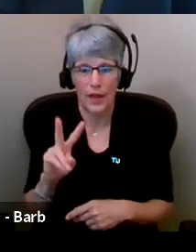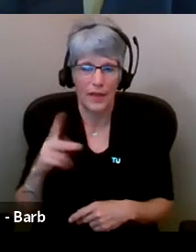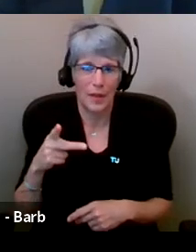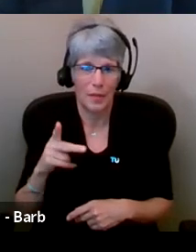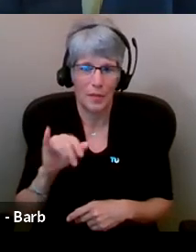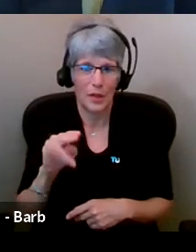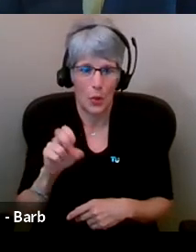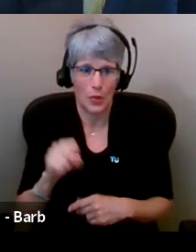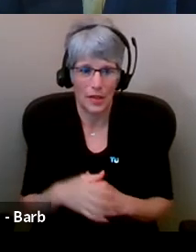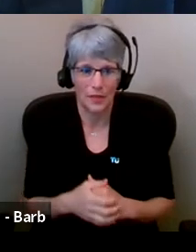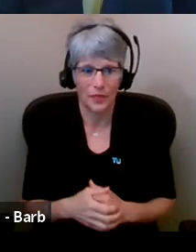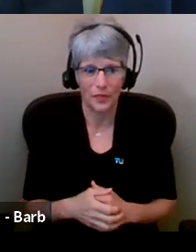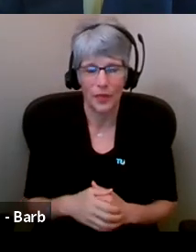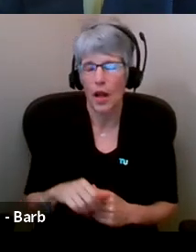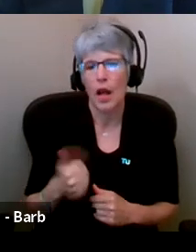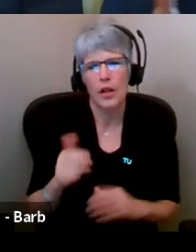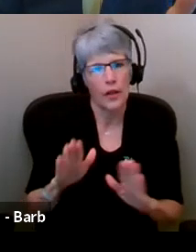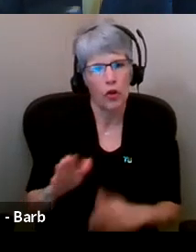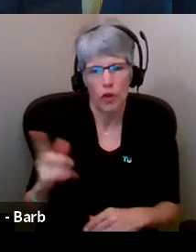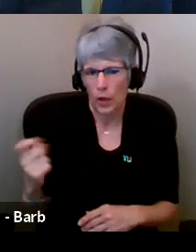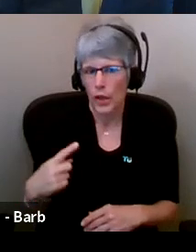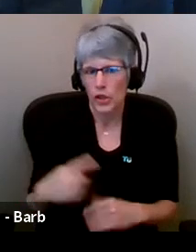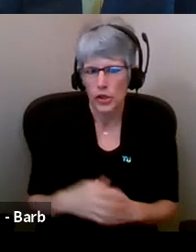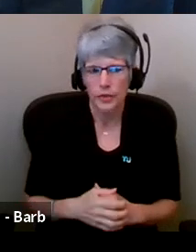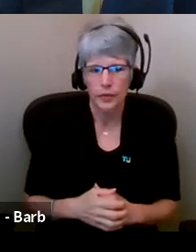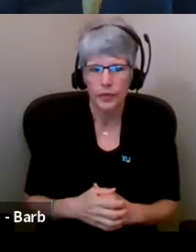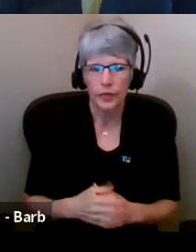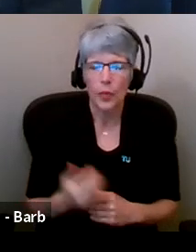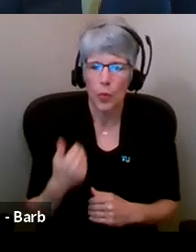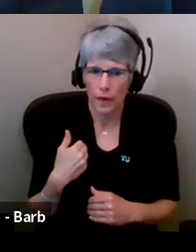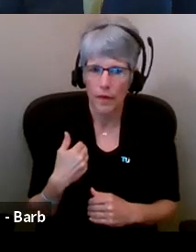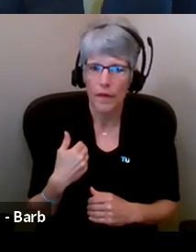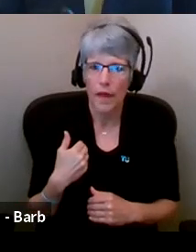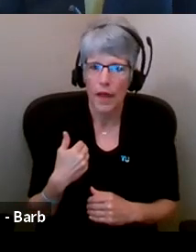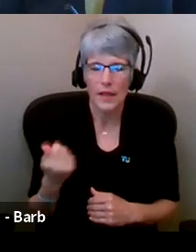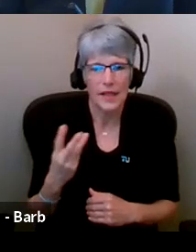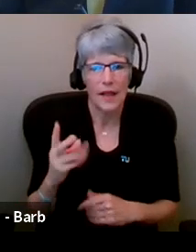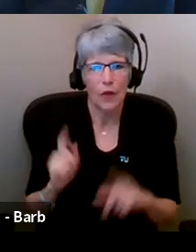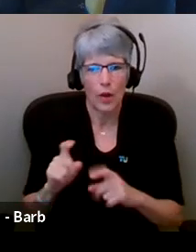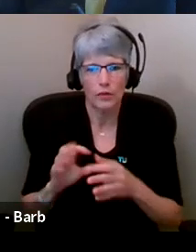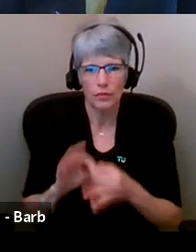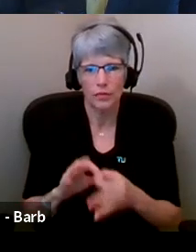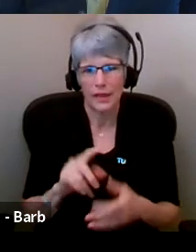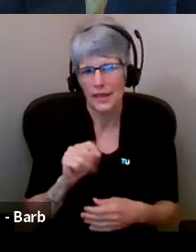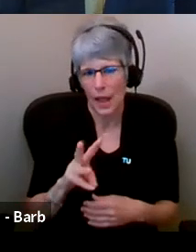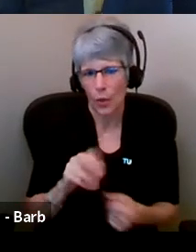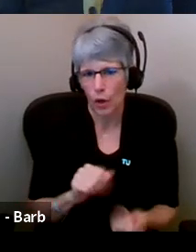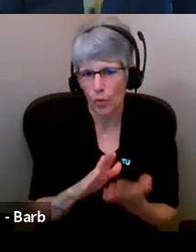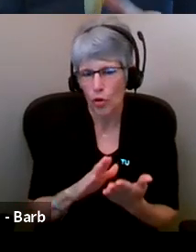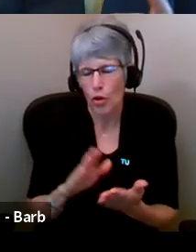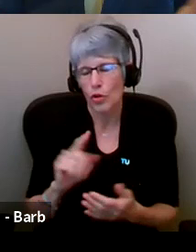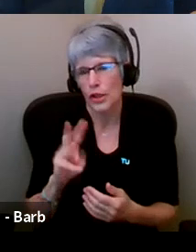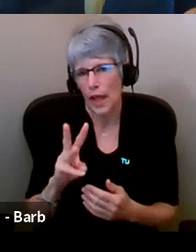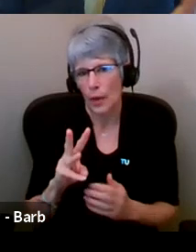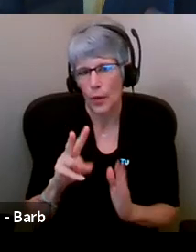one. Yeah, another great question. We've had obviously a number of questions around our telework approach or our telework